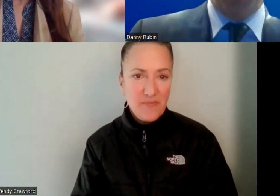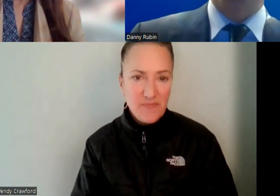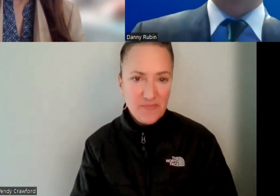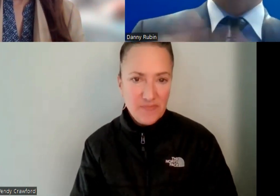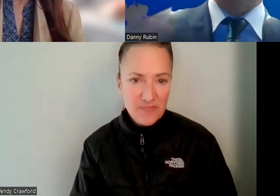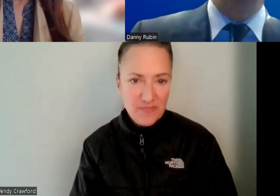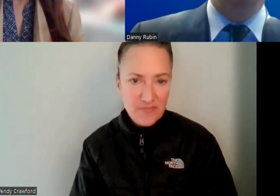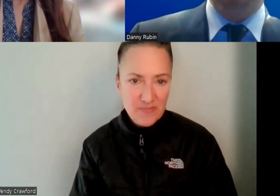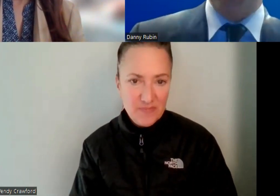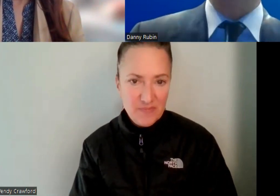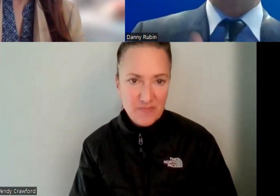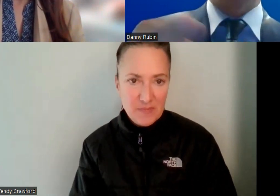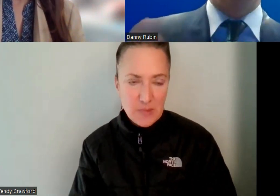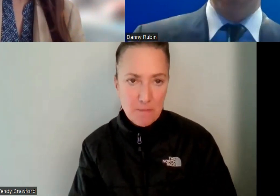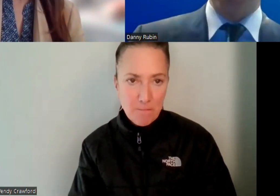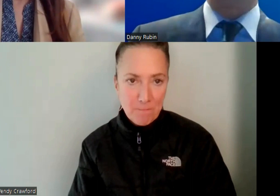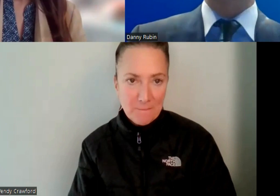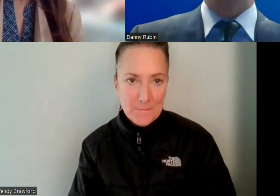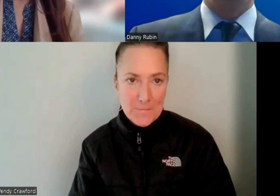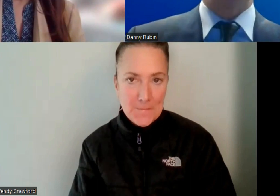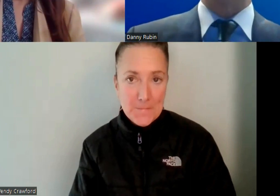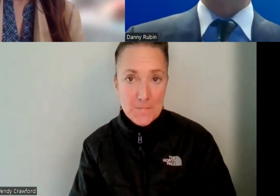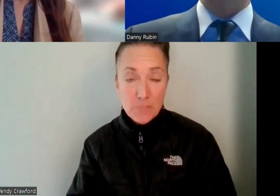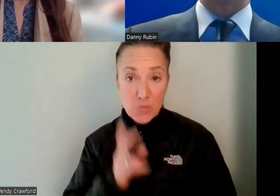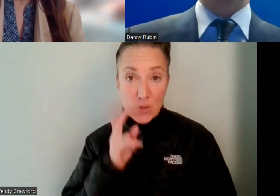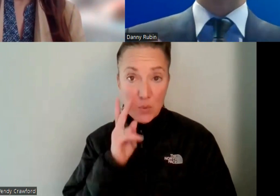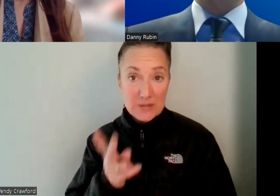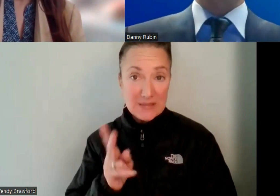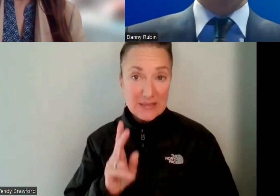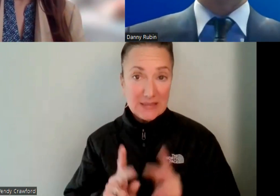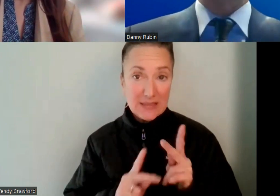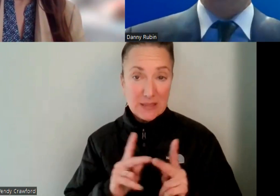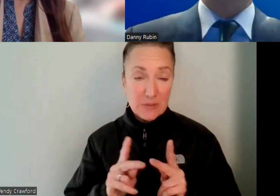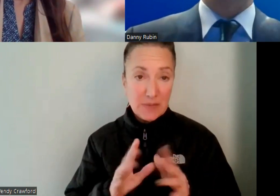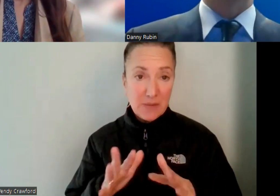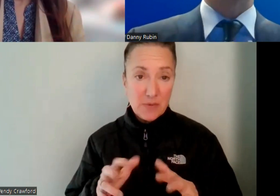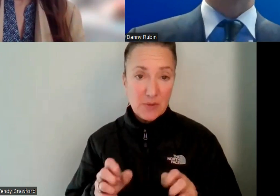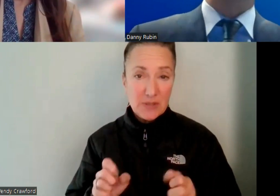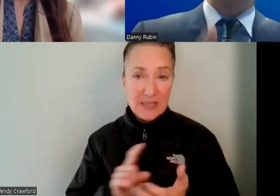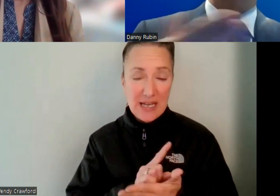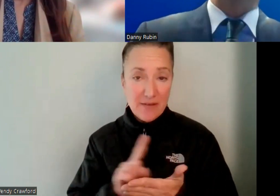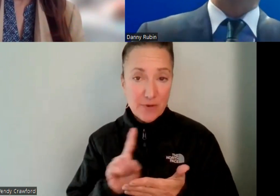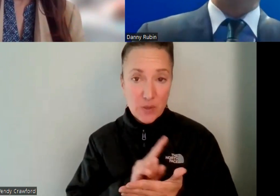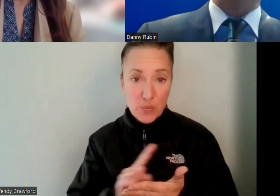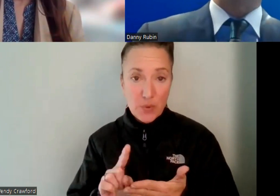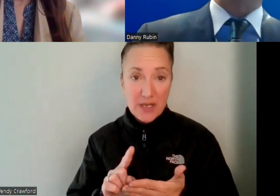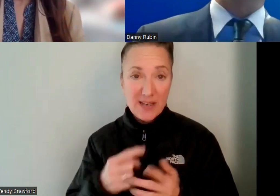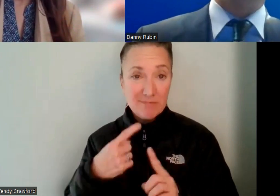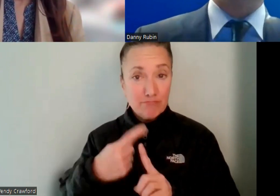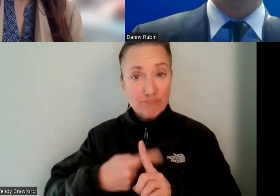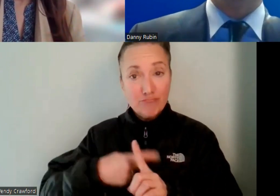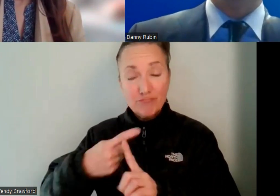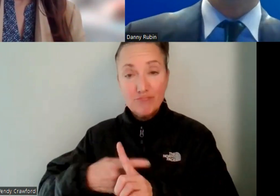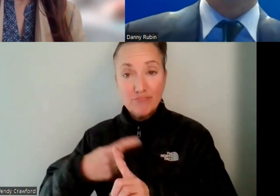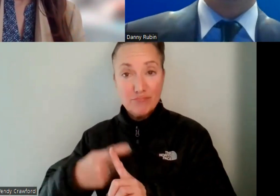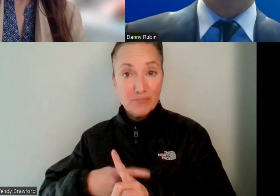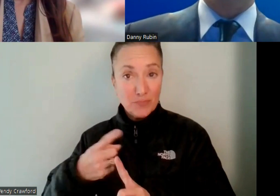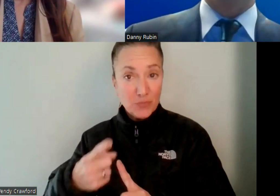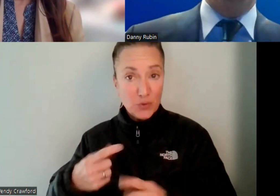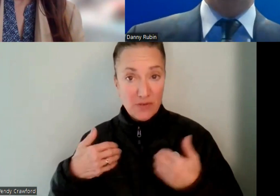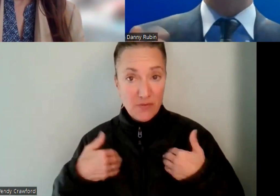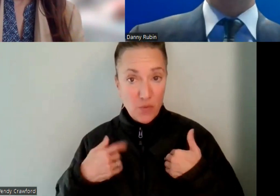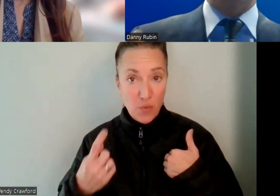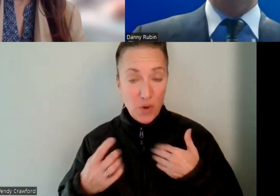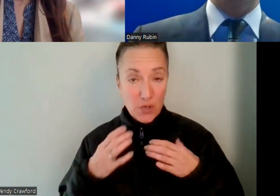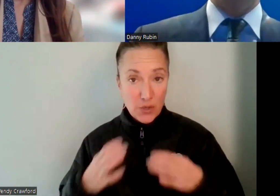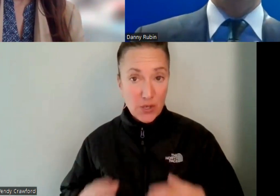these people regularly, if it's every week or every 2 weeks, every month, like you see them all the time. So does anybody stick out to you that you